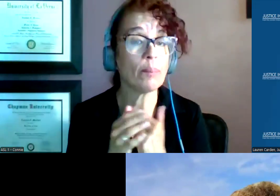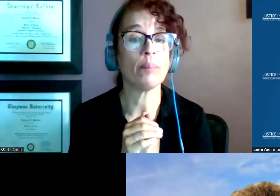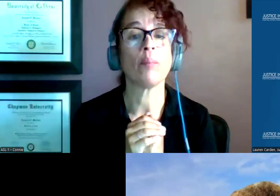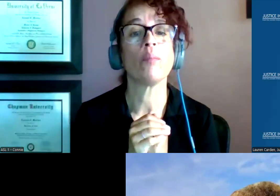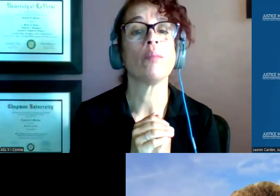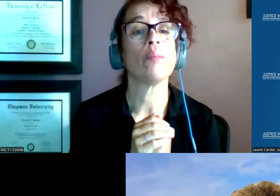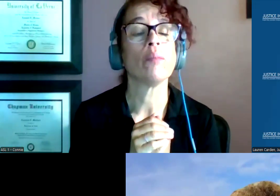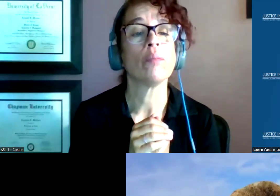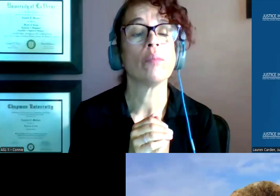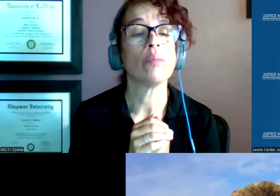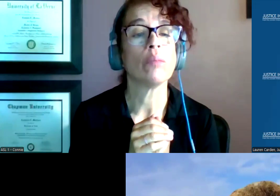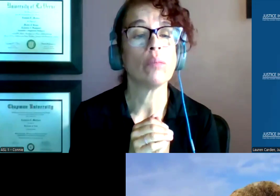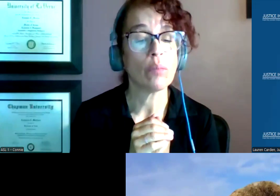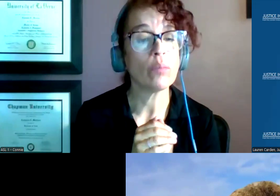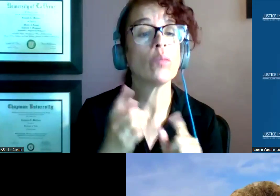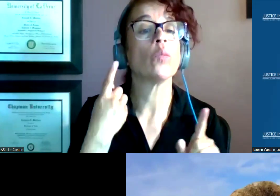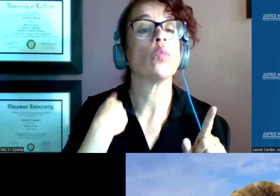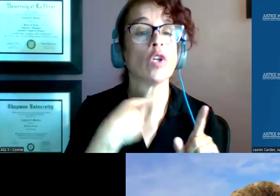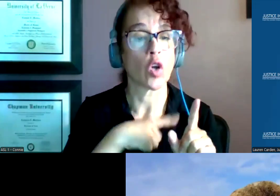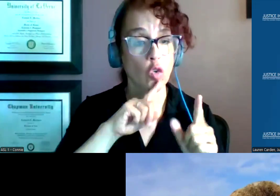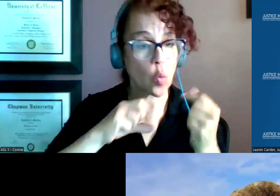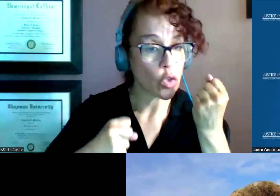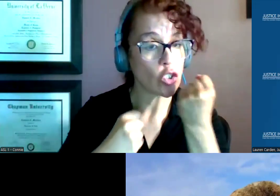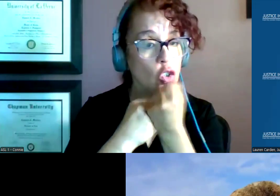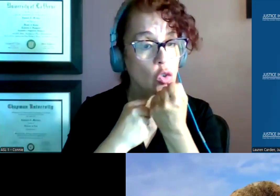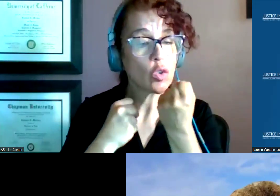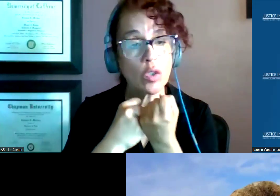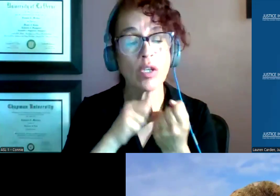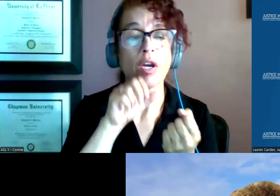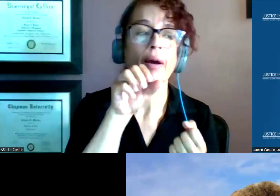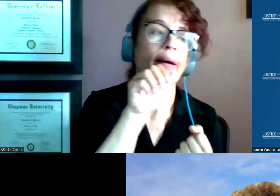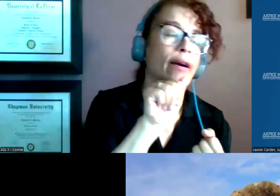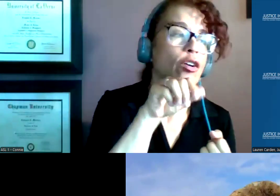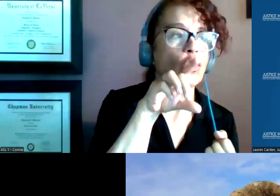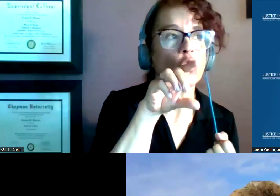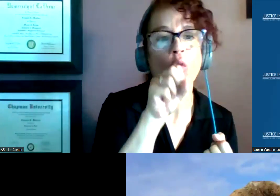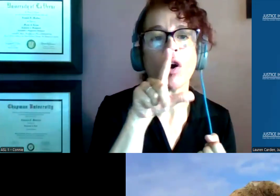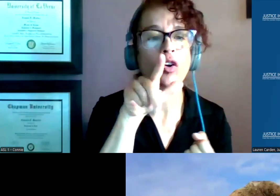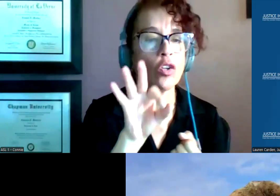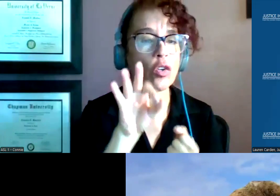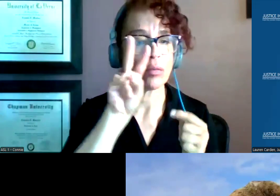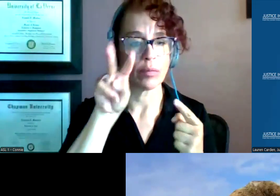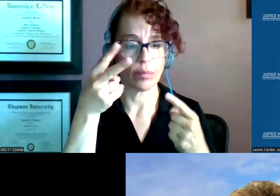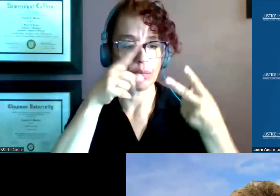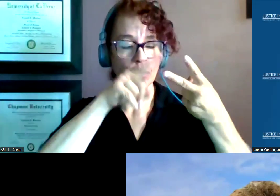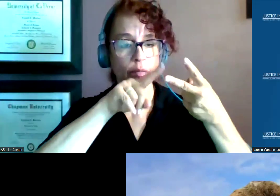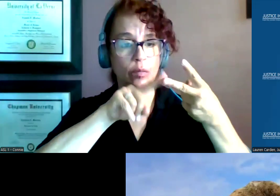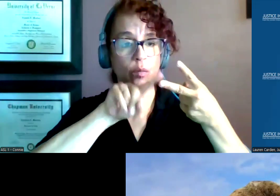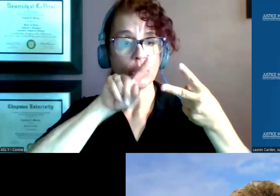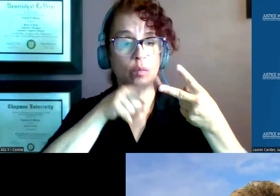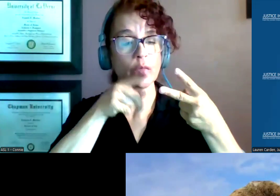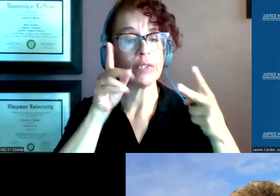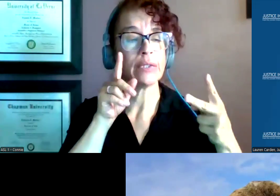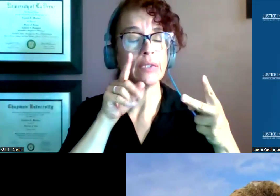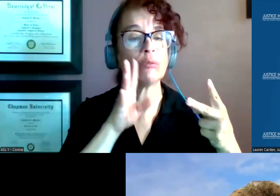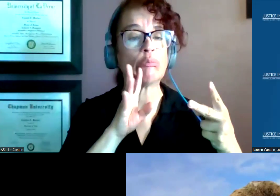And so we are supportive of AB 1229. The second bill I wanted to just touch on,